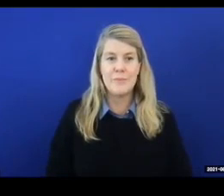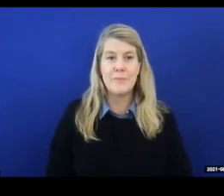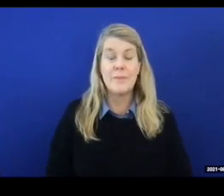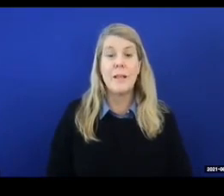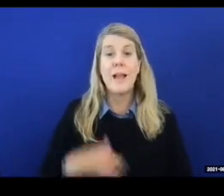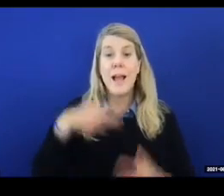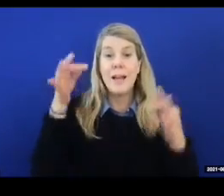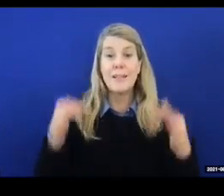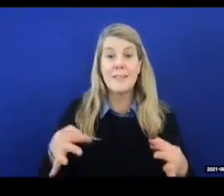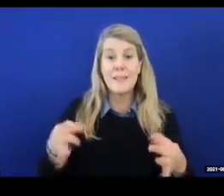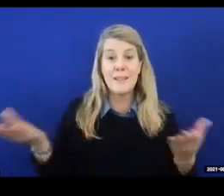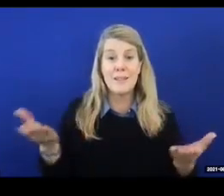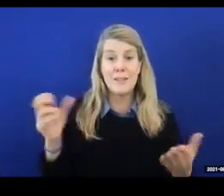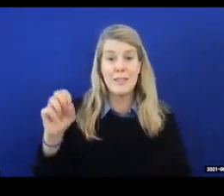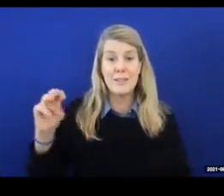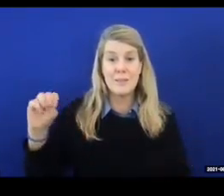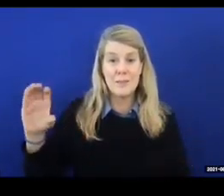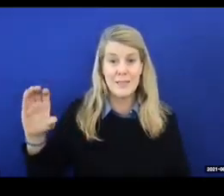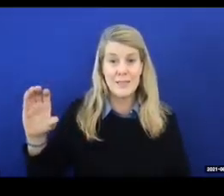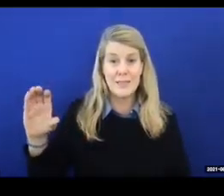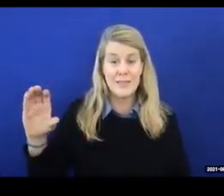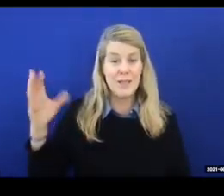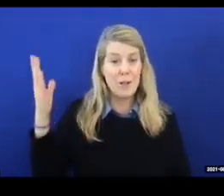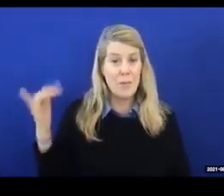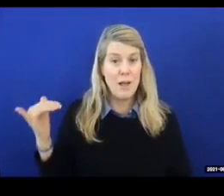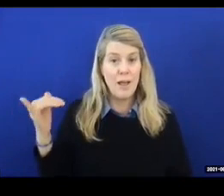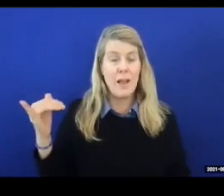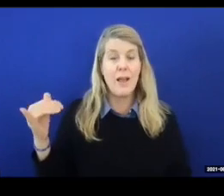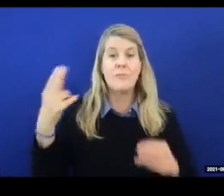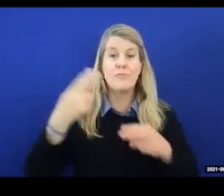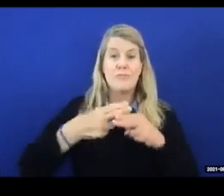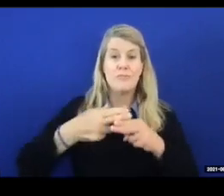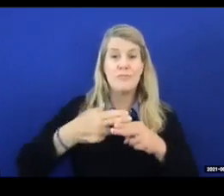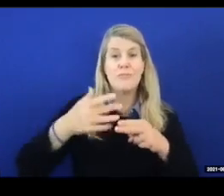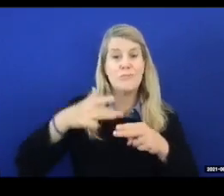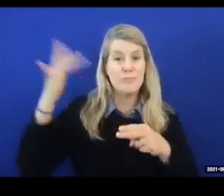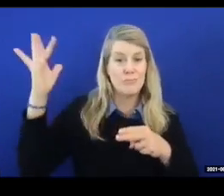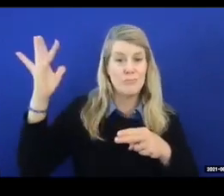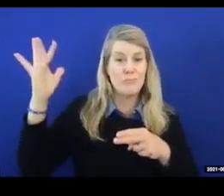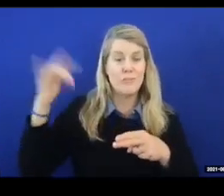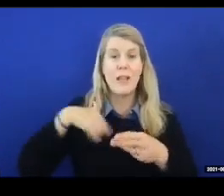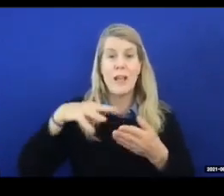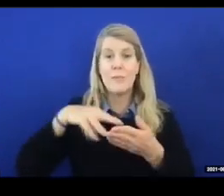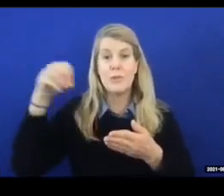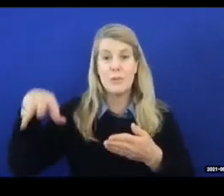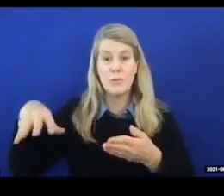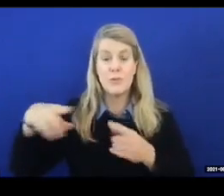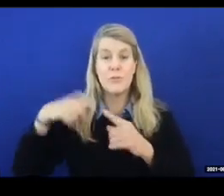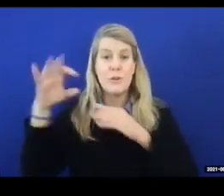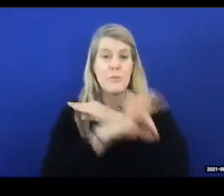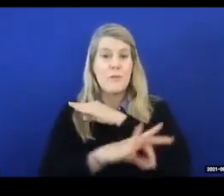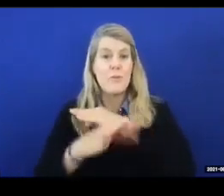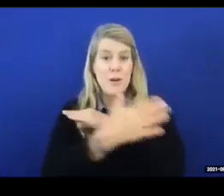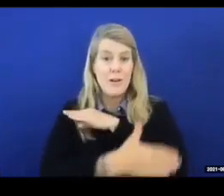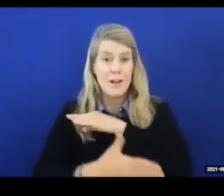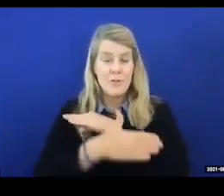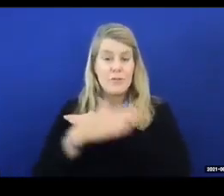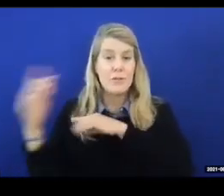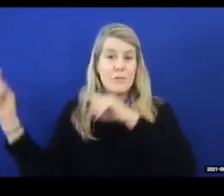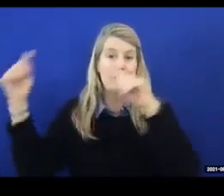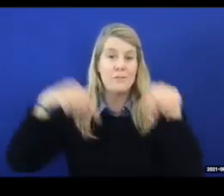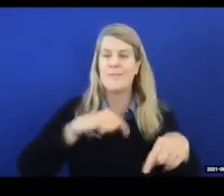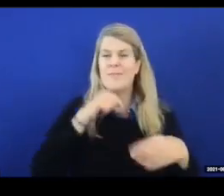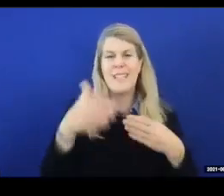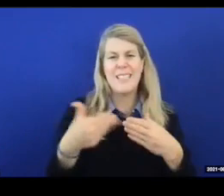I chose to come to SMC because it has the best reputation. As a student coming to a foreign country by myself,